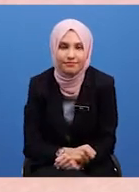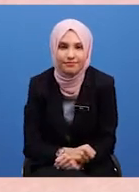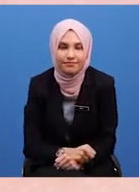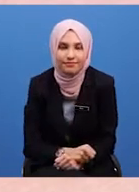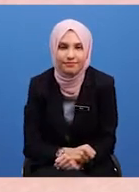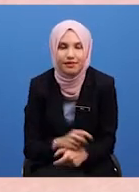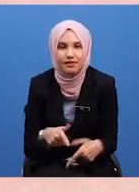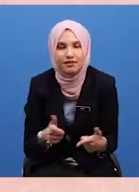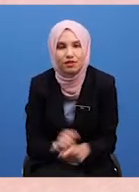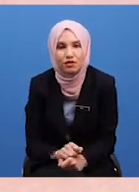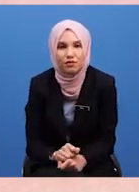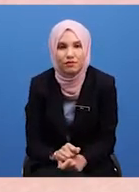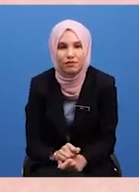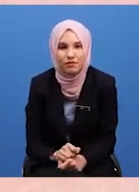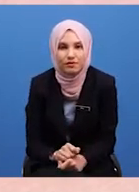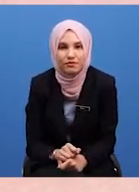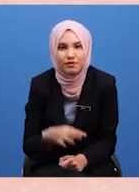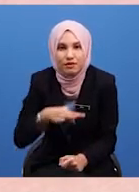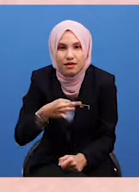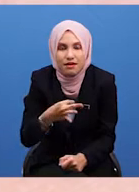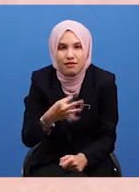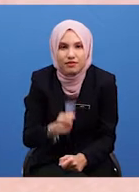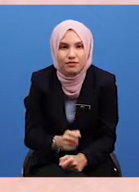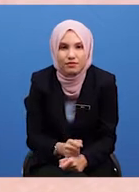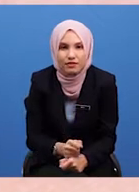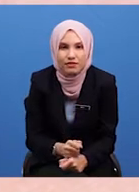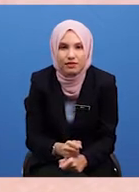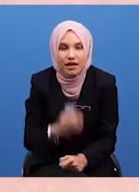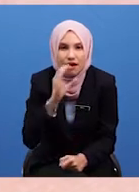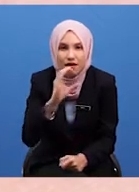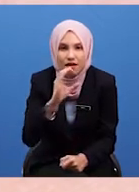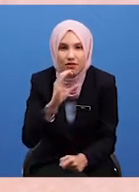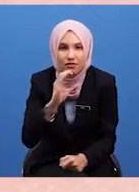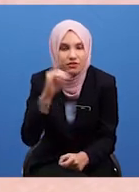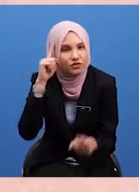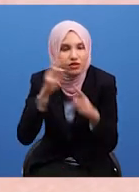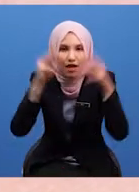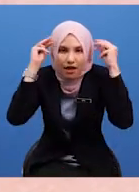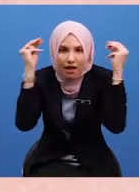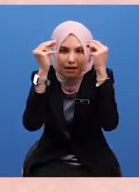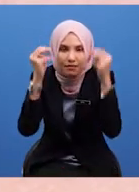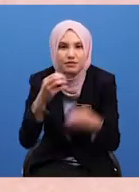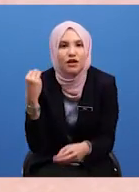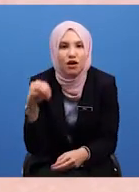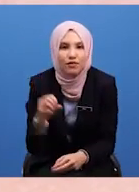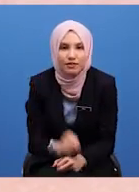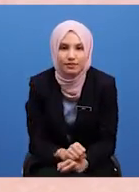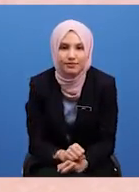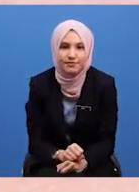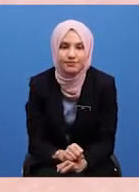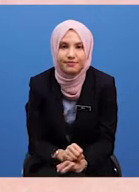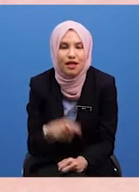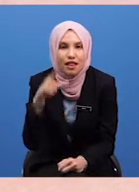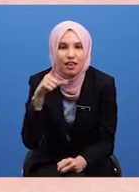Another time when we feel this feeling, when Lynn is called to the headmaster's office.